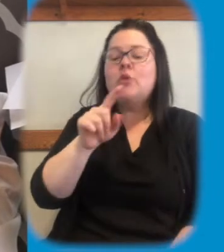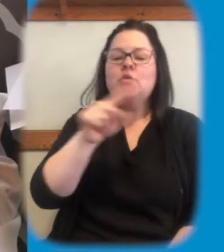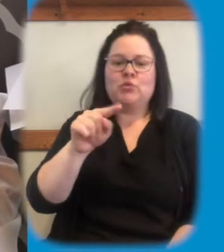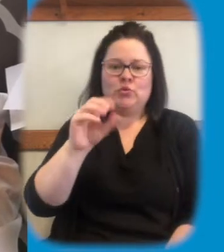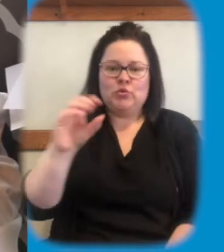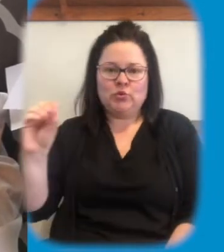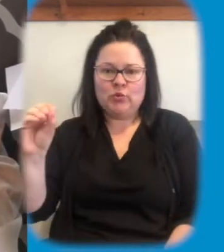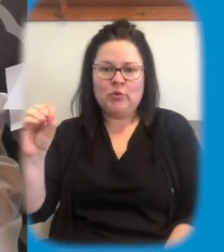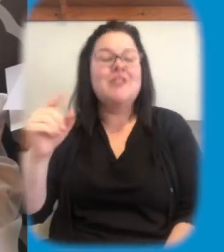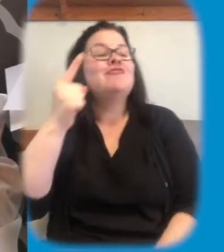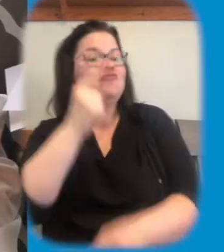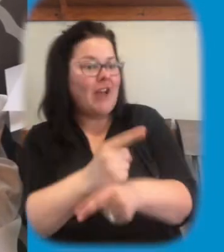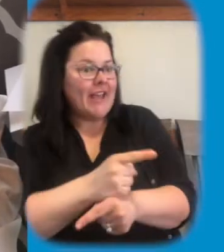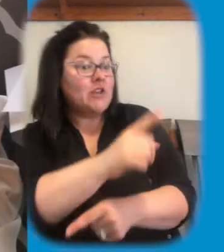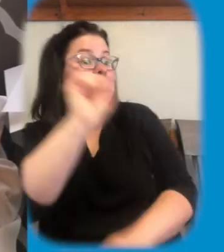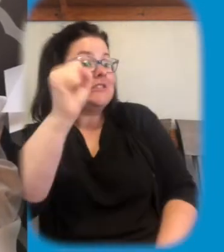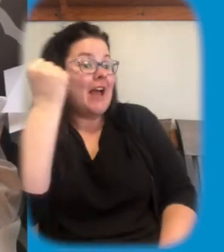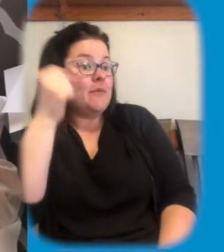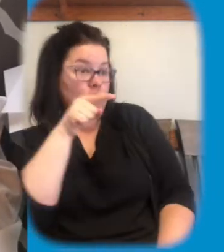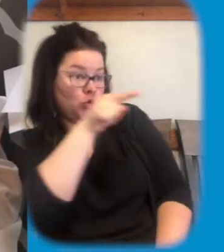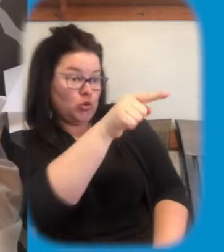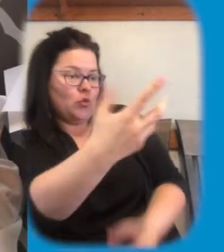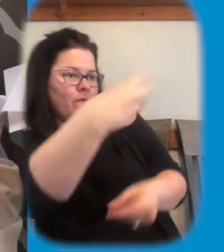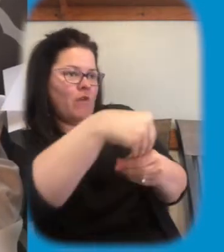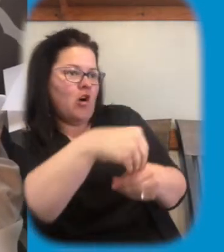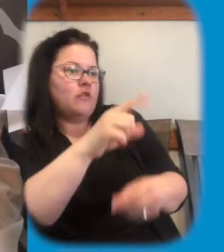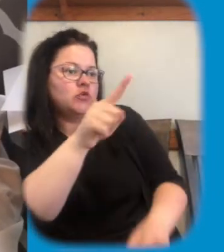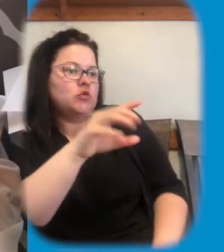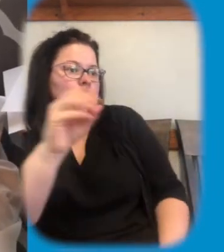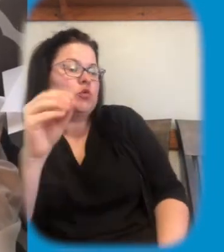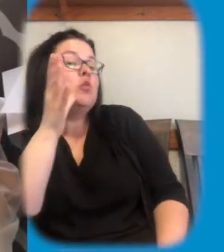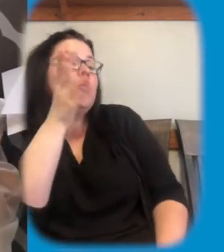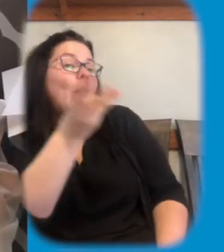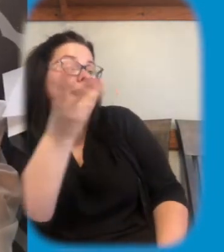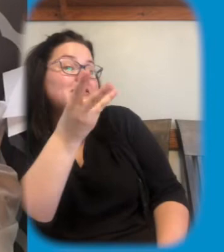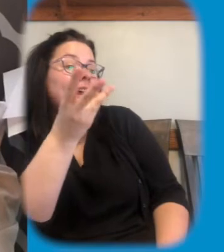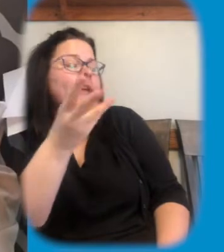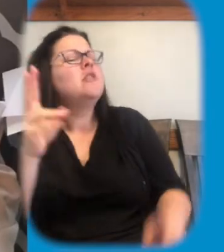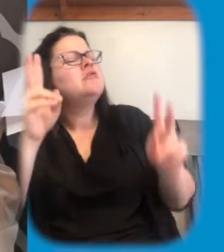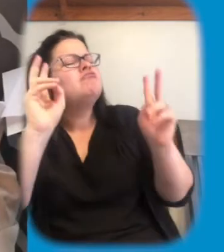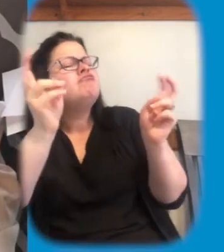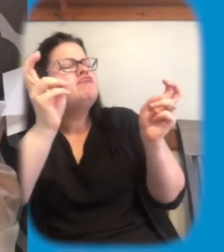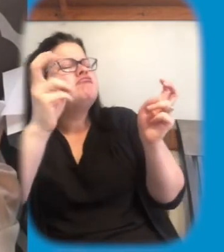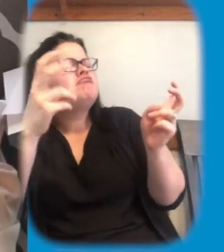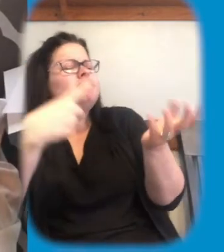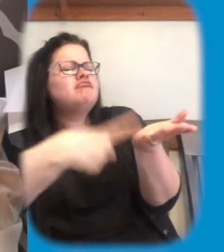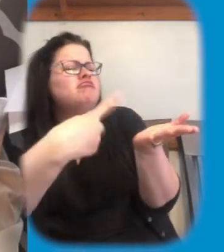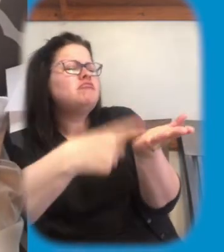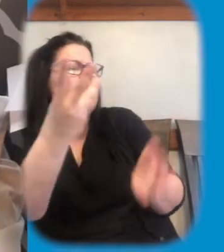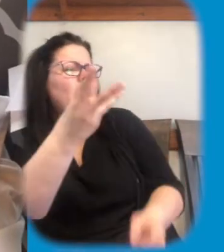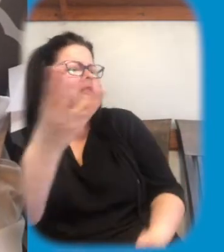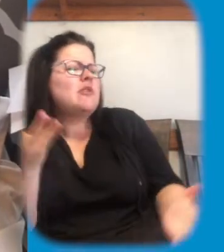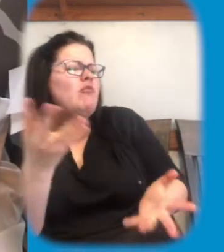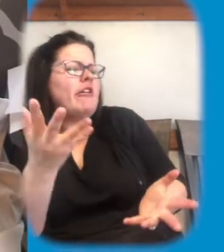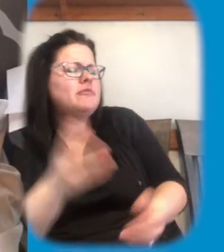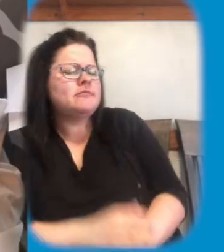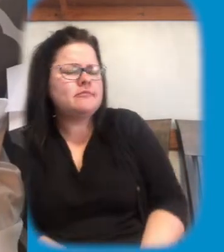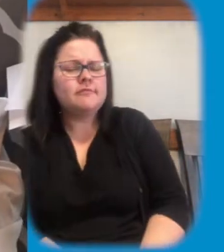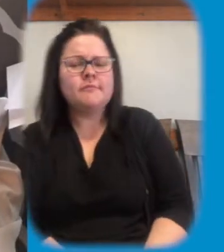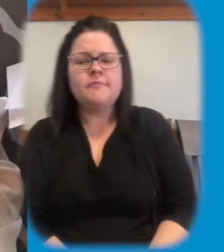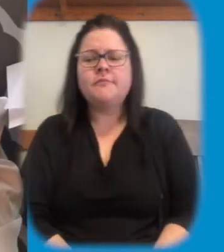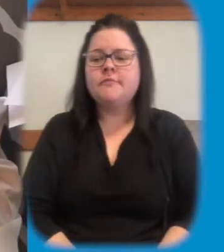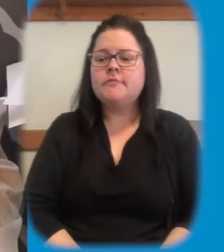zoo. And Simon, you are partnering with the zoo on Wednesday. What's the session going to be about on Wednesday?